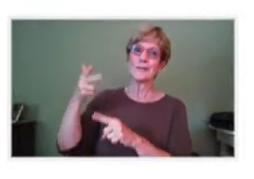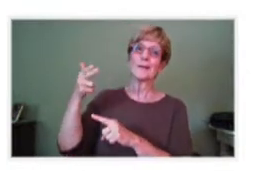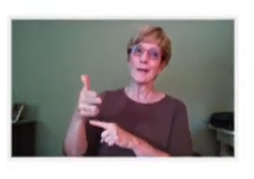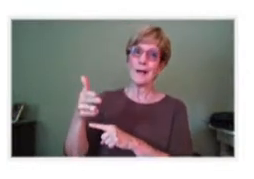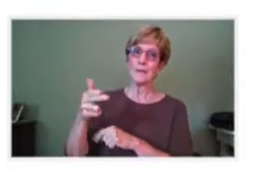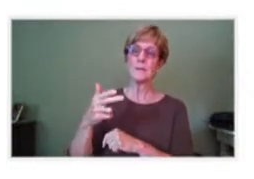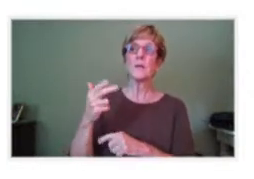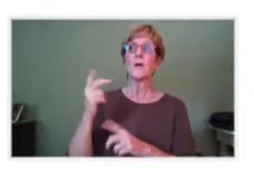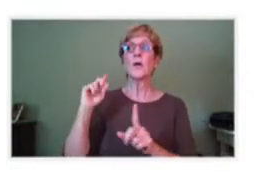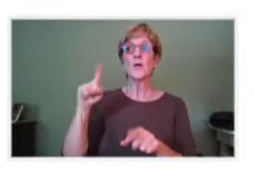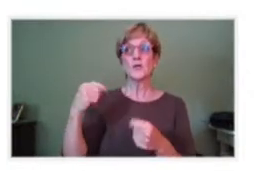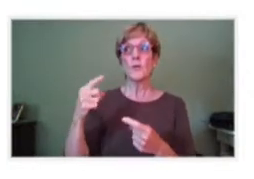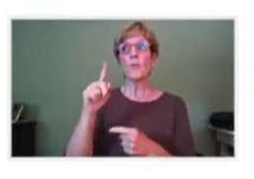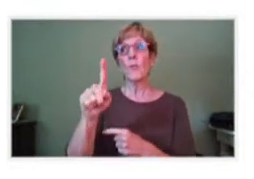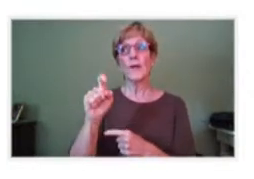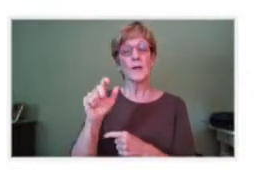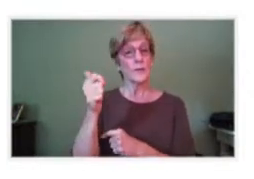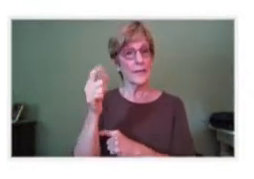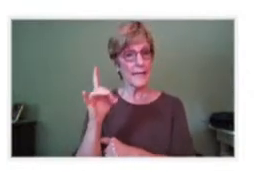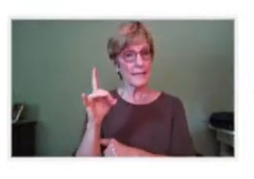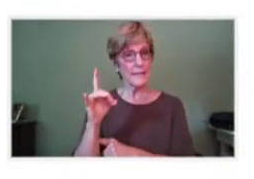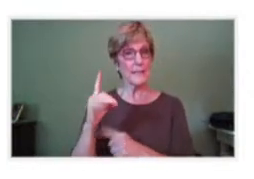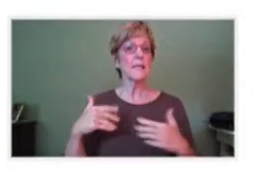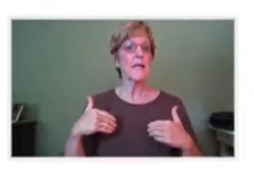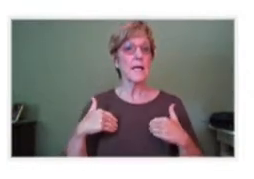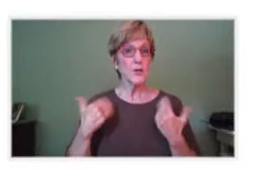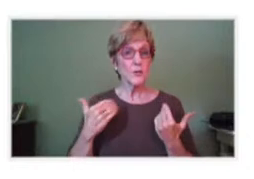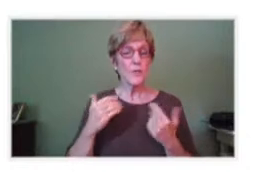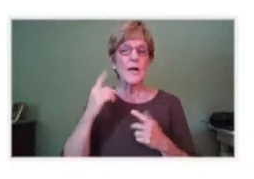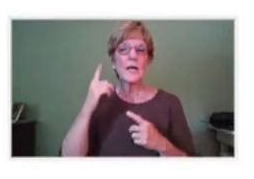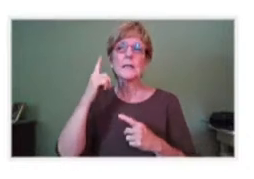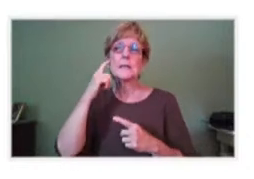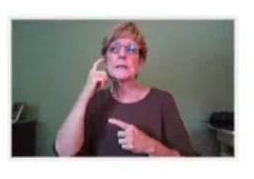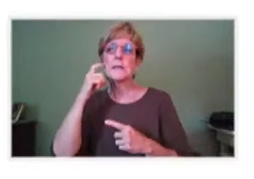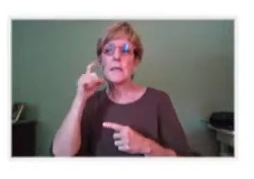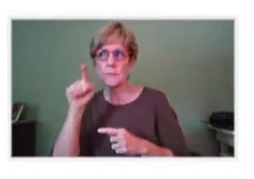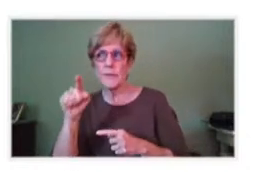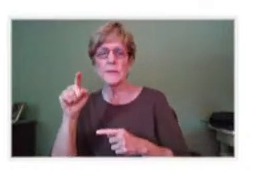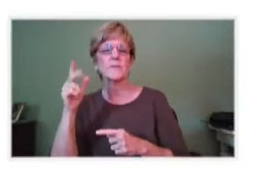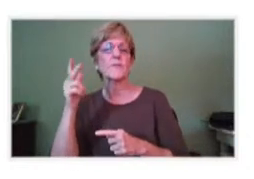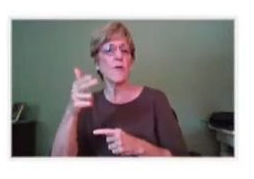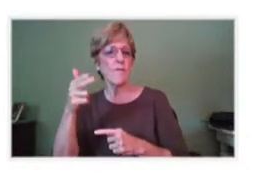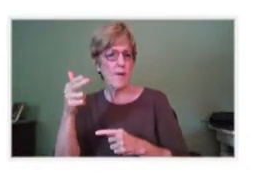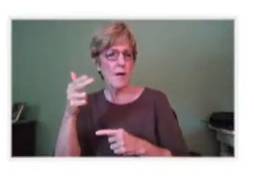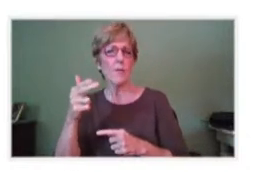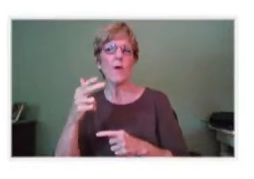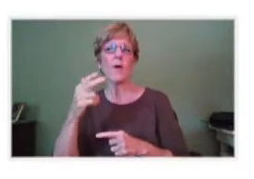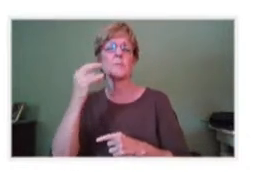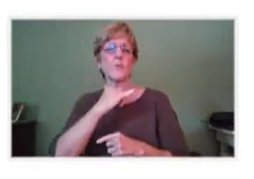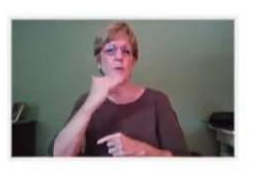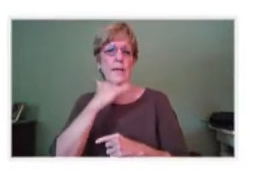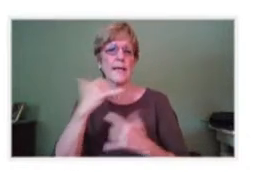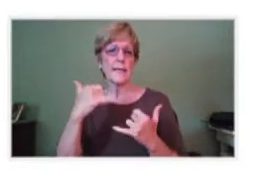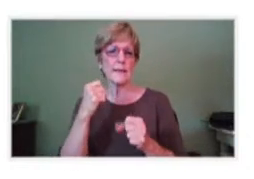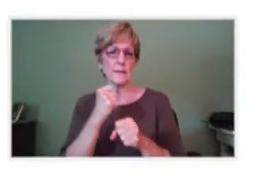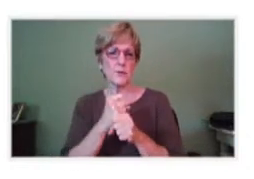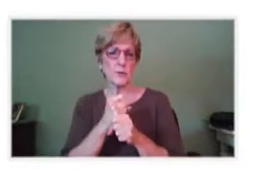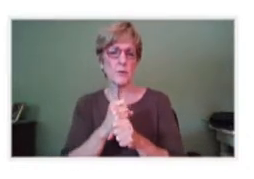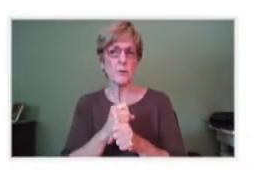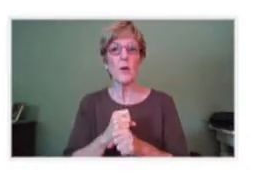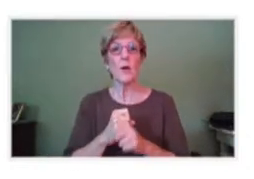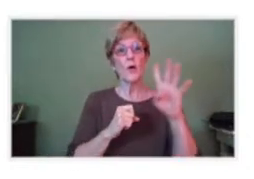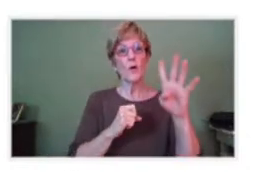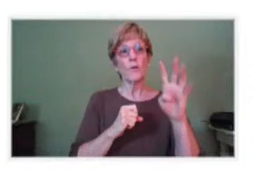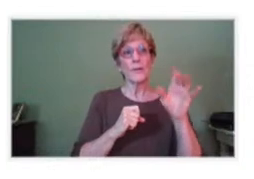to date, we've had 118 juvenile suspects of firearms-related offenses this year.